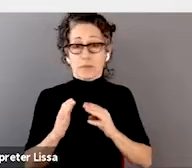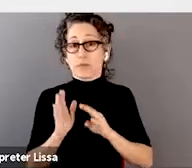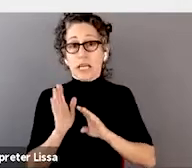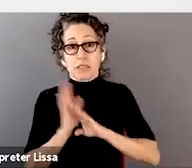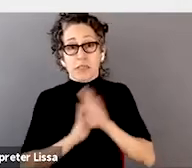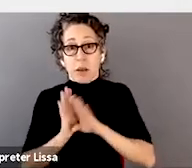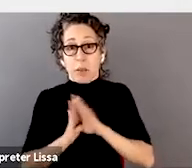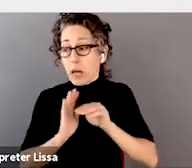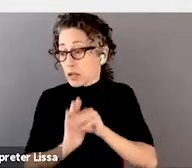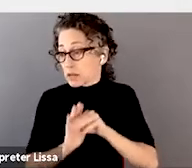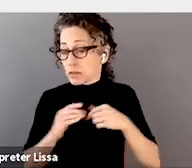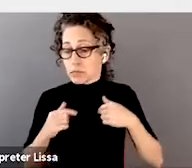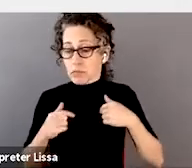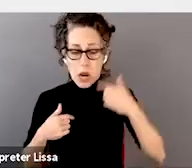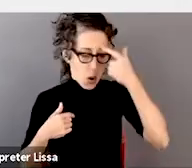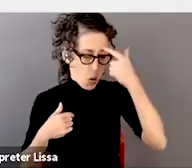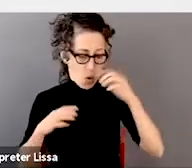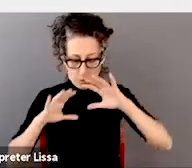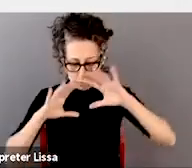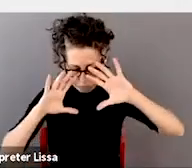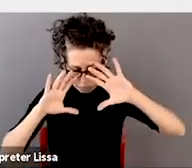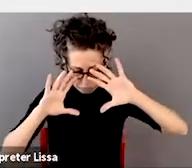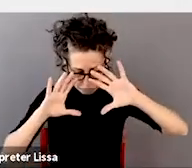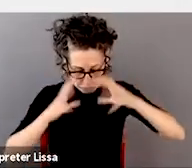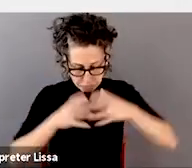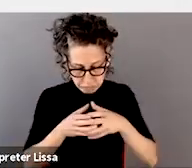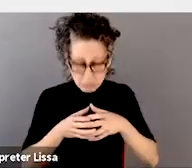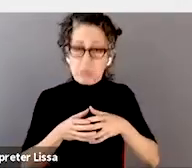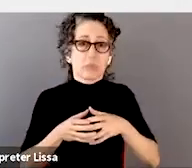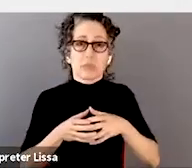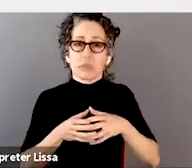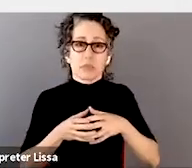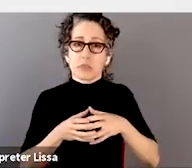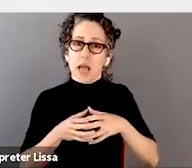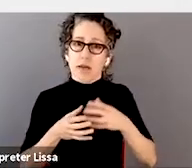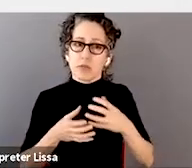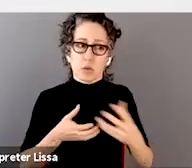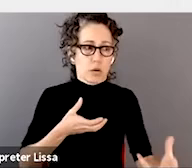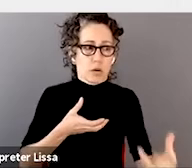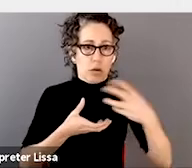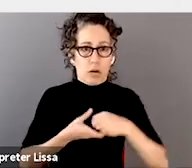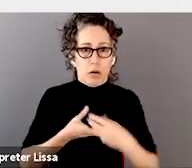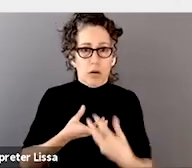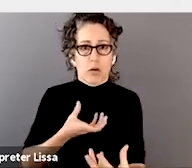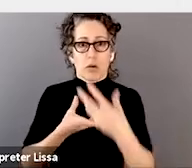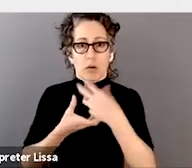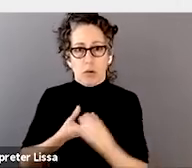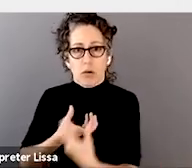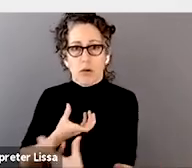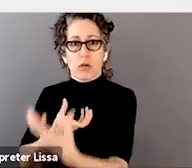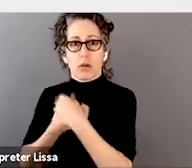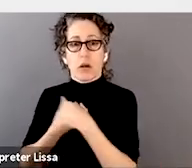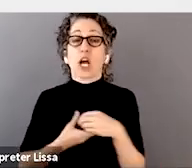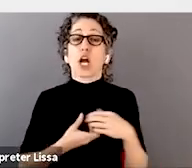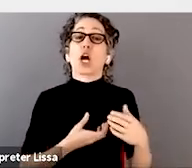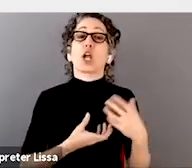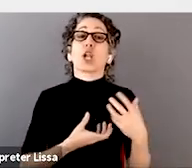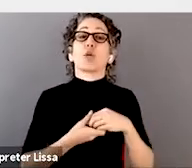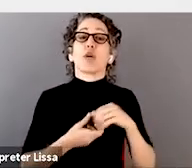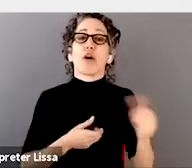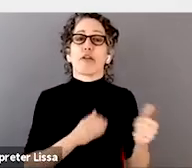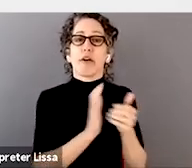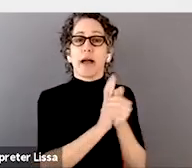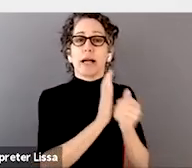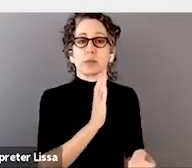understanding of society, right, that has reflected these biases, and making sure we're pulling in the experts as well to inform us